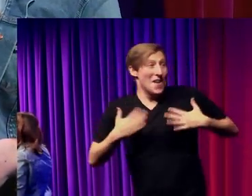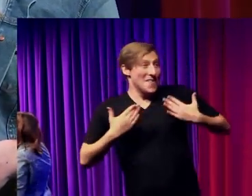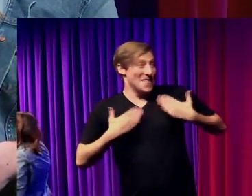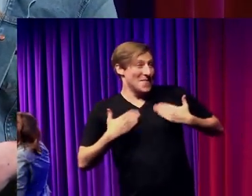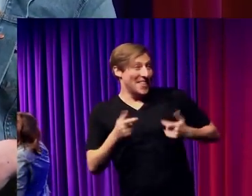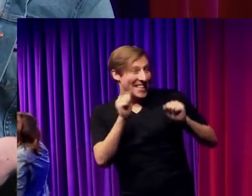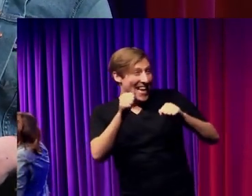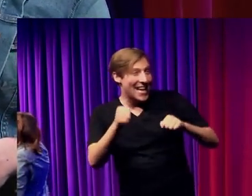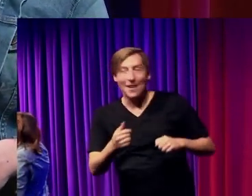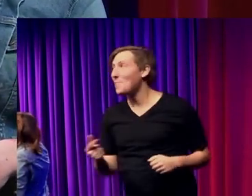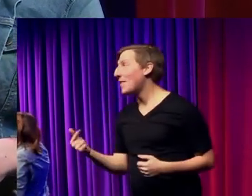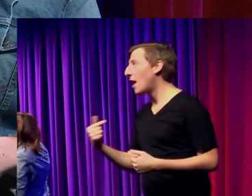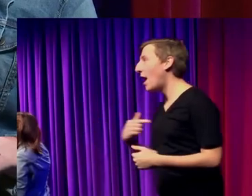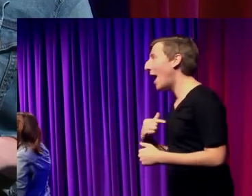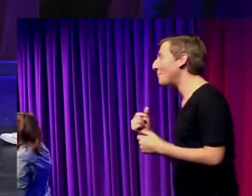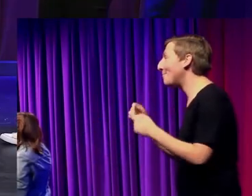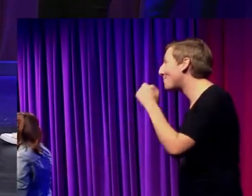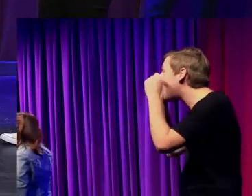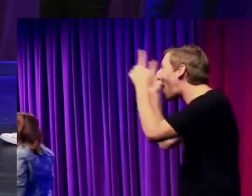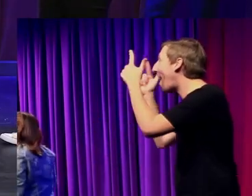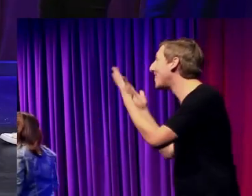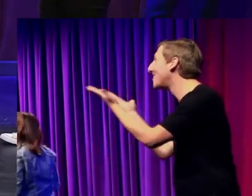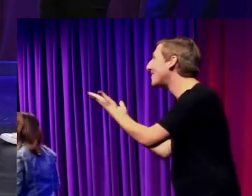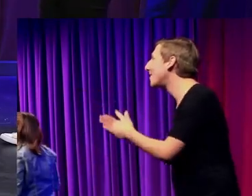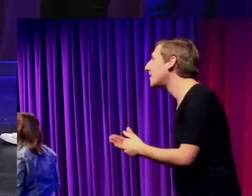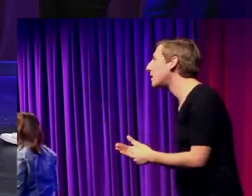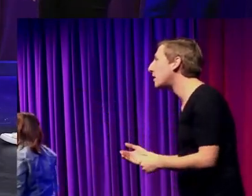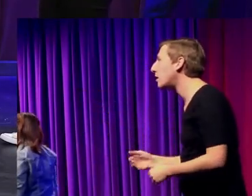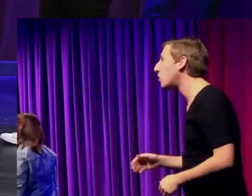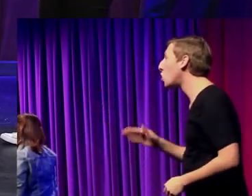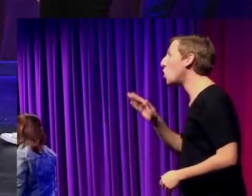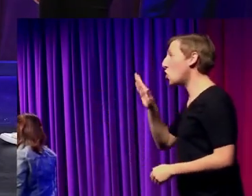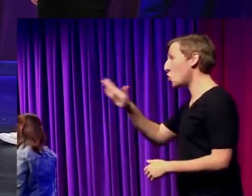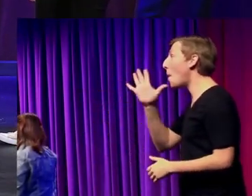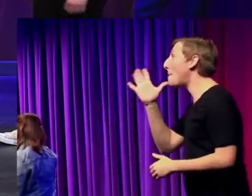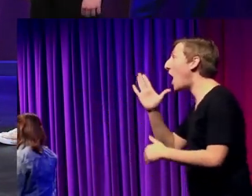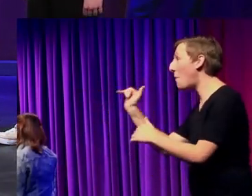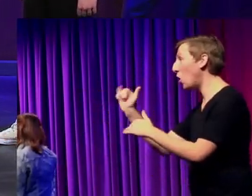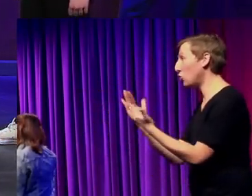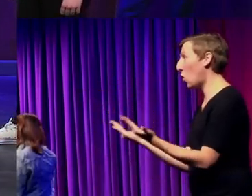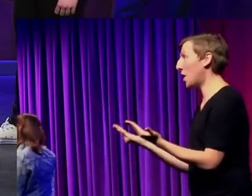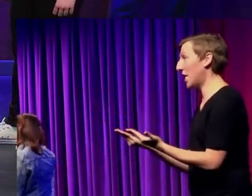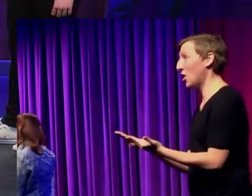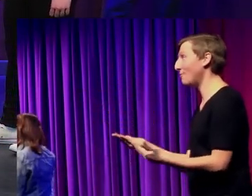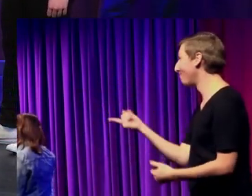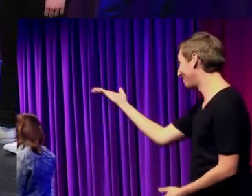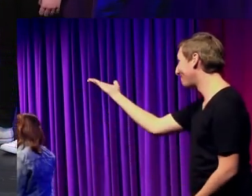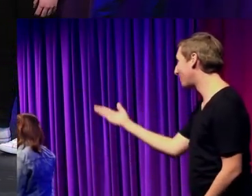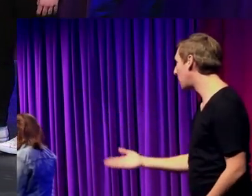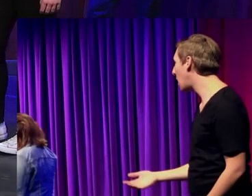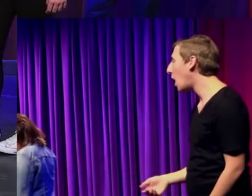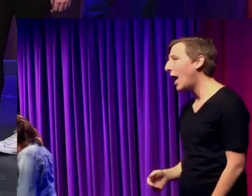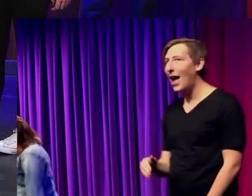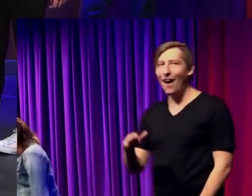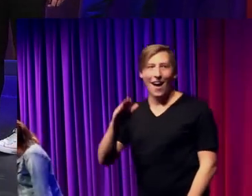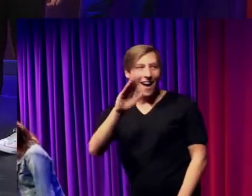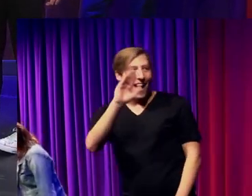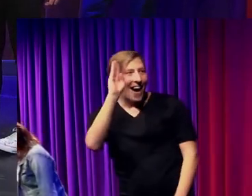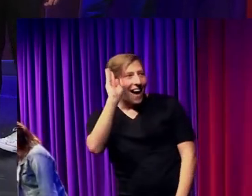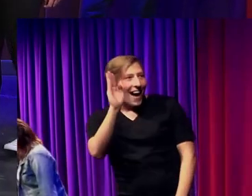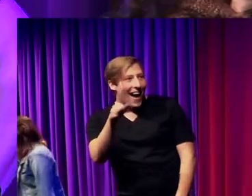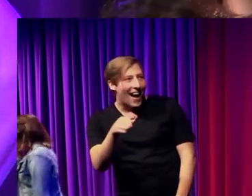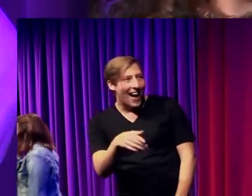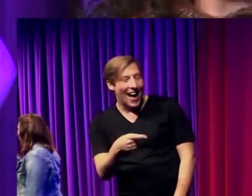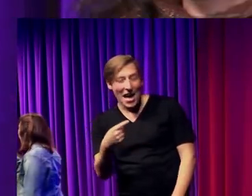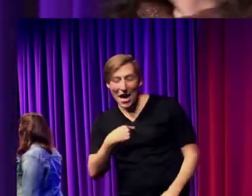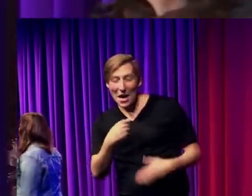surprise. Oh, hey, Susie. Your mom's here. Yeah. Hi, honey. Hi. I'm just like, I'm so